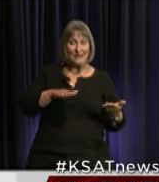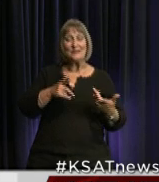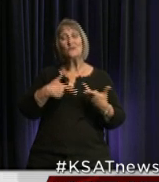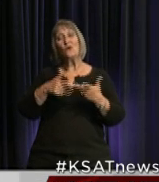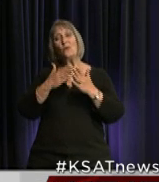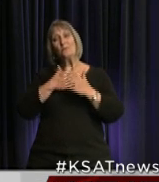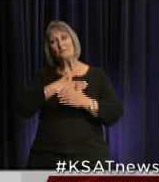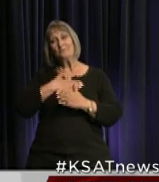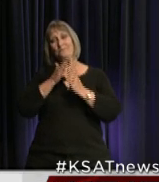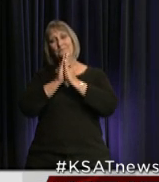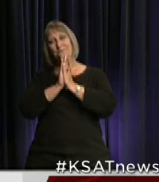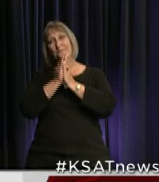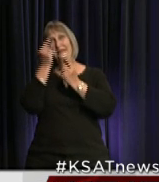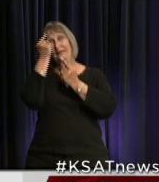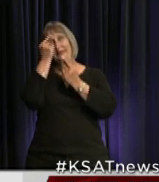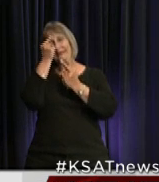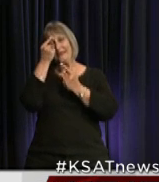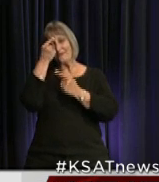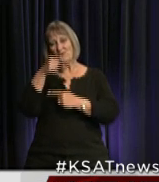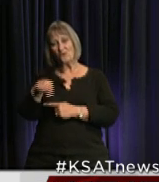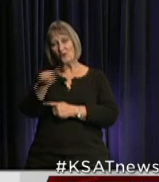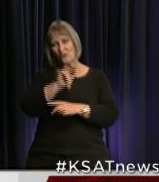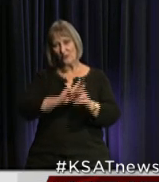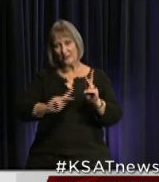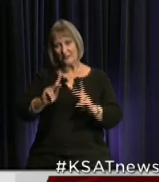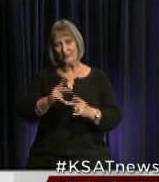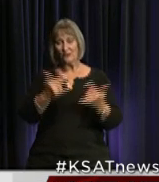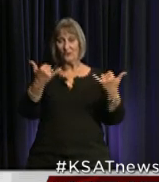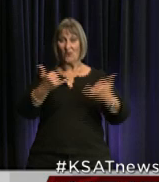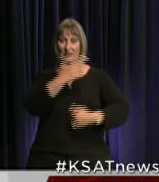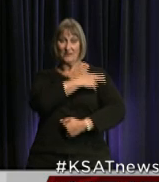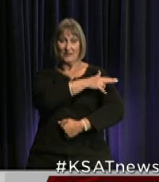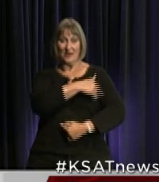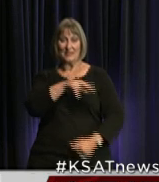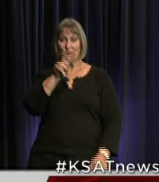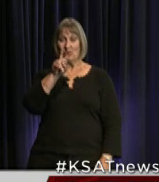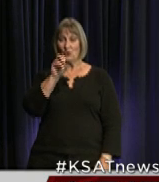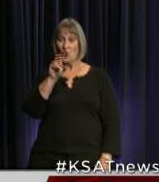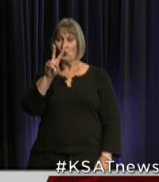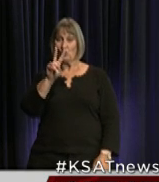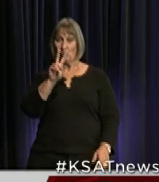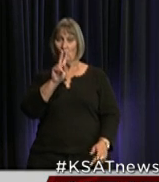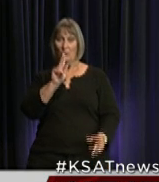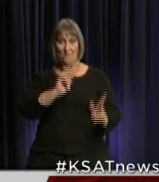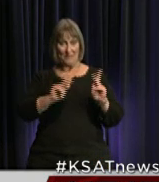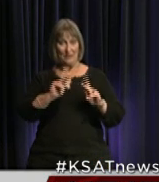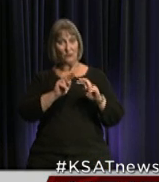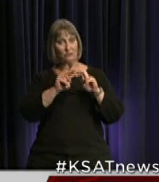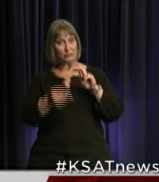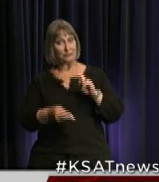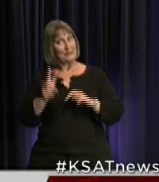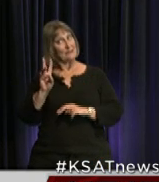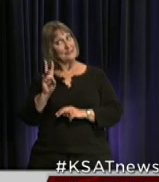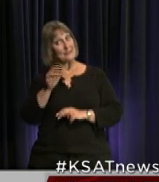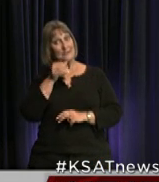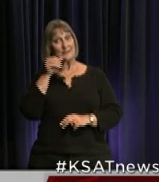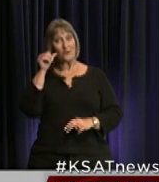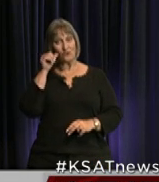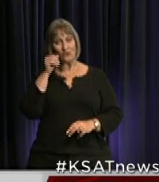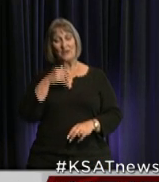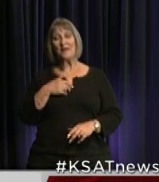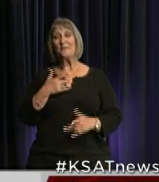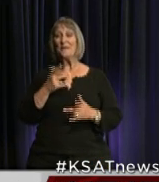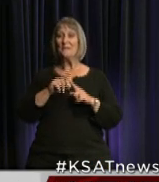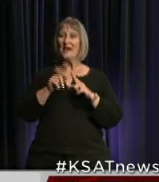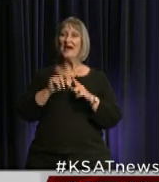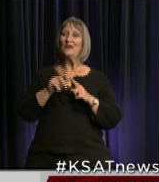this evening. There are 202 patients in our local hospitals tonight. That's down 6 from yesterday. Over the last 24 hours, there were 37